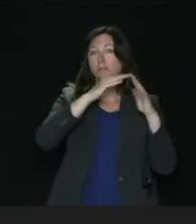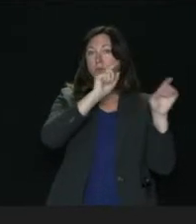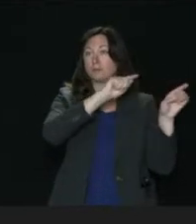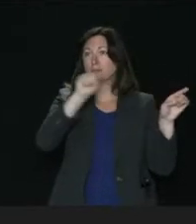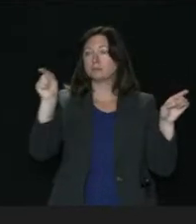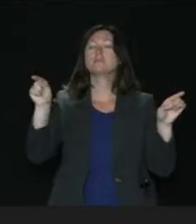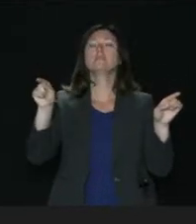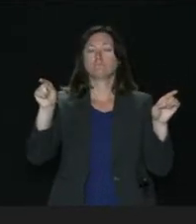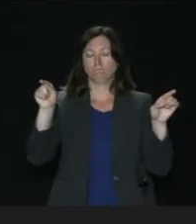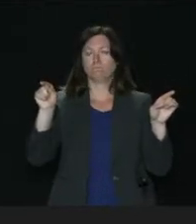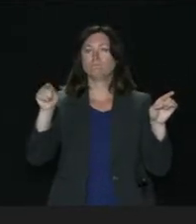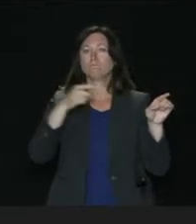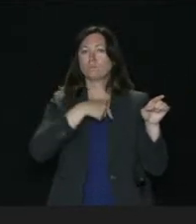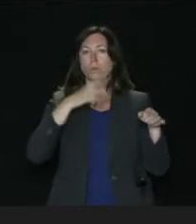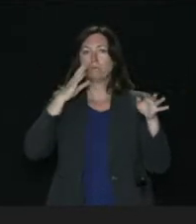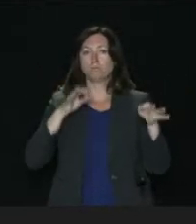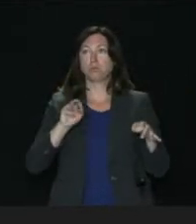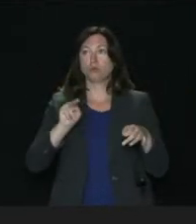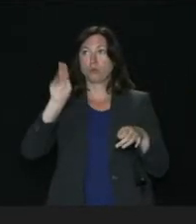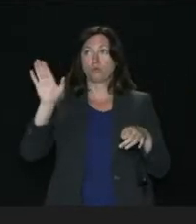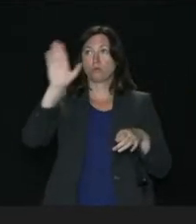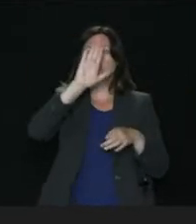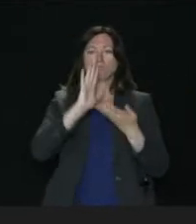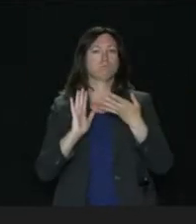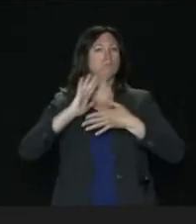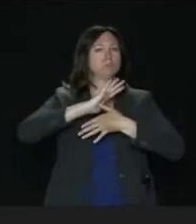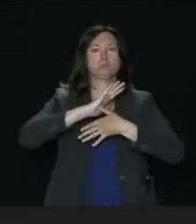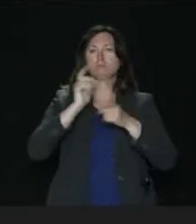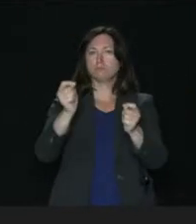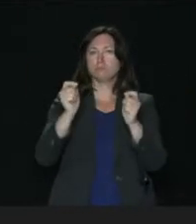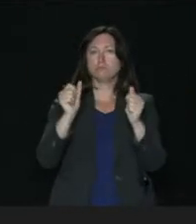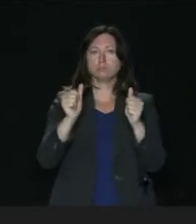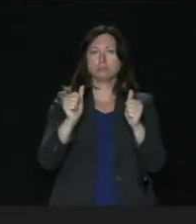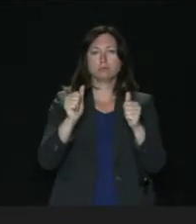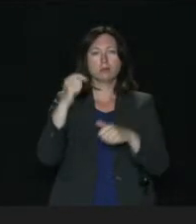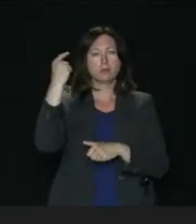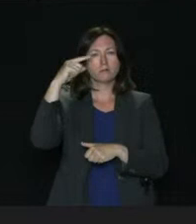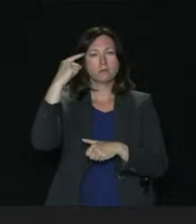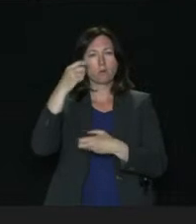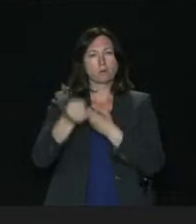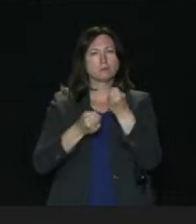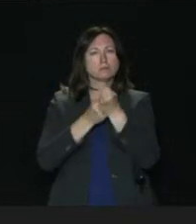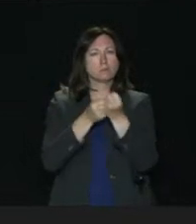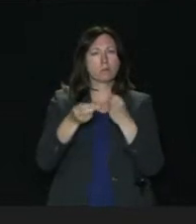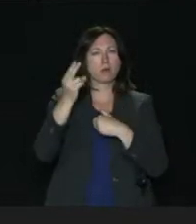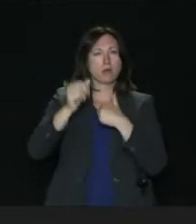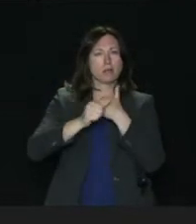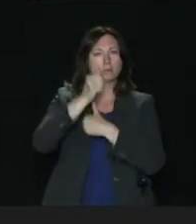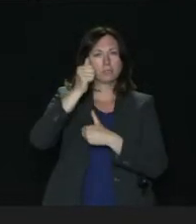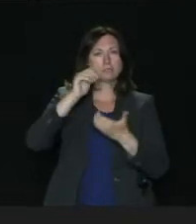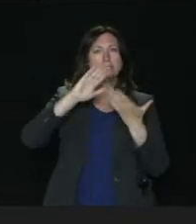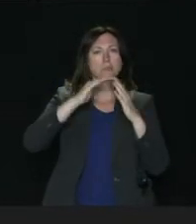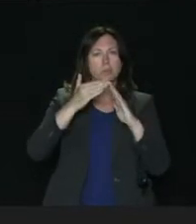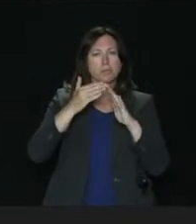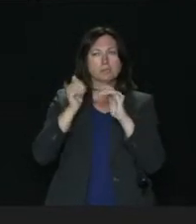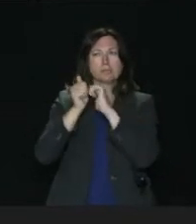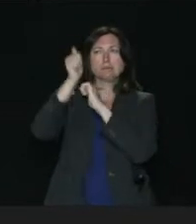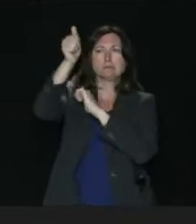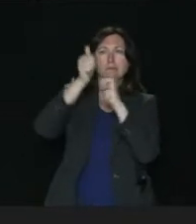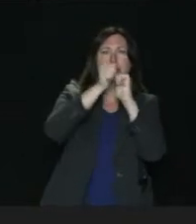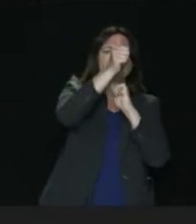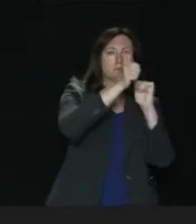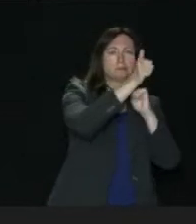to prioritize the North was made at the outset to support vulnerable populations in isolated communities with